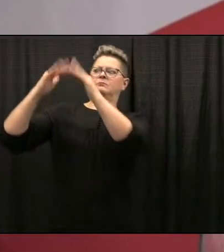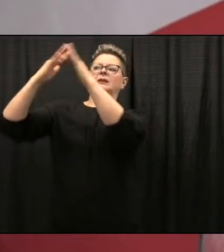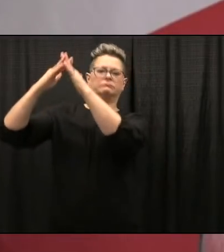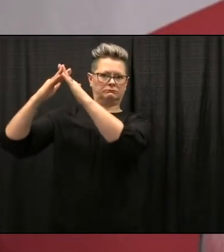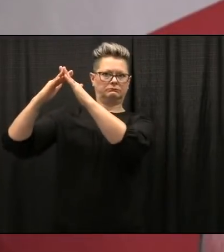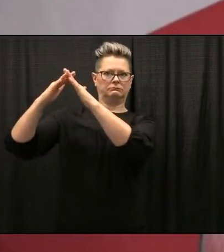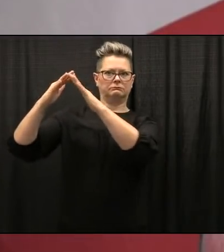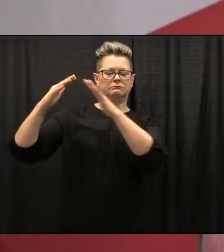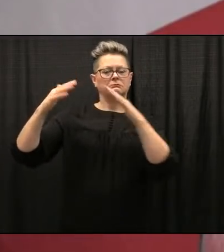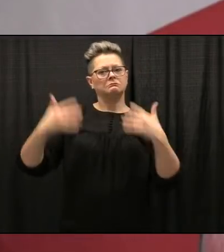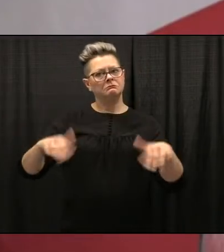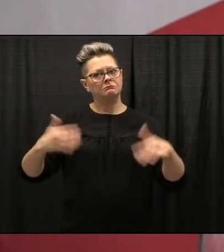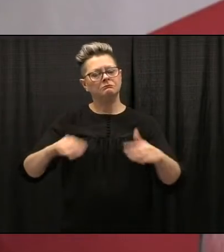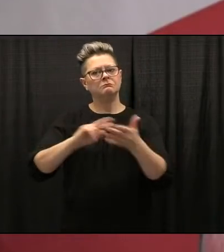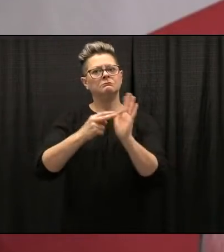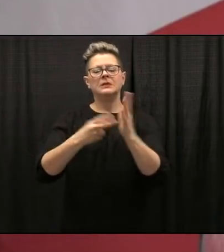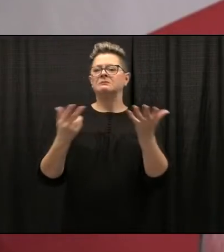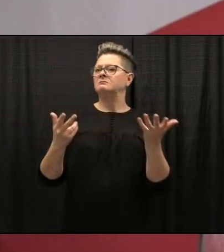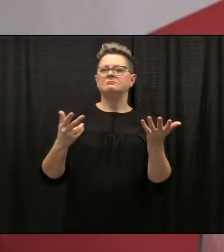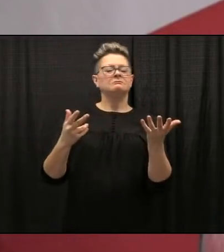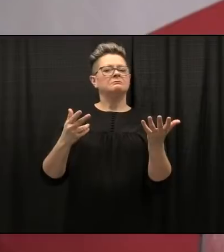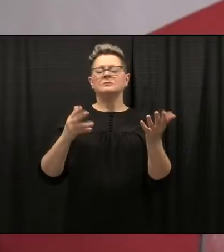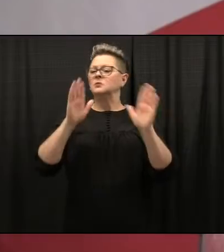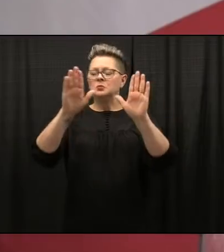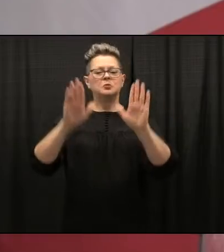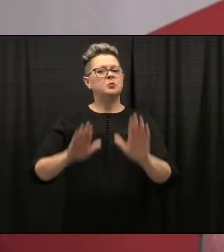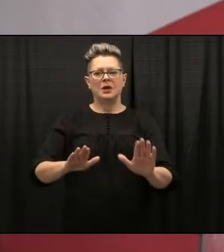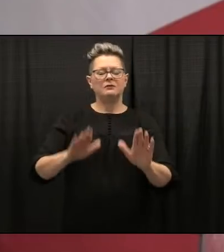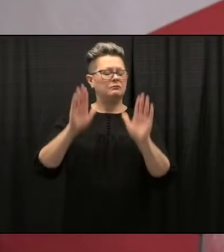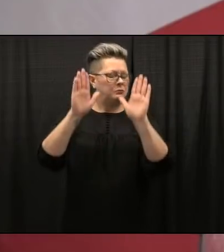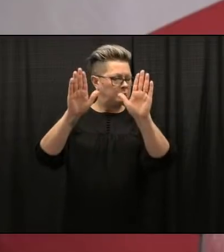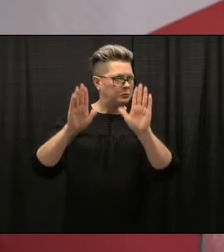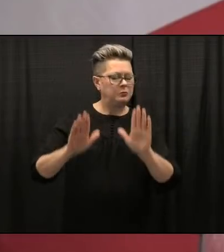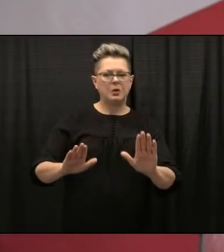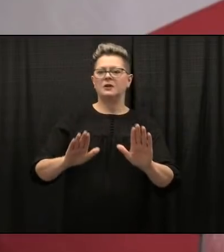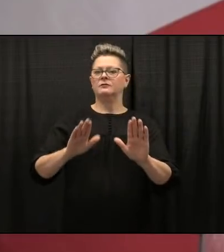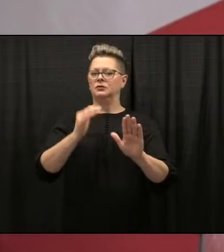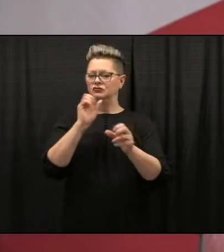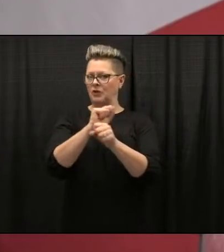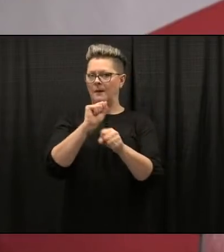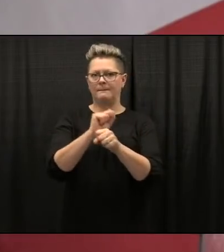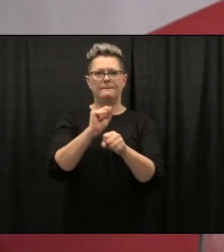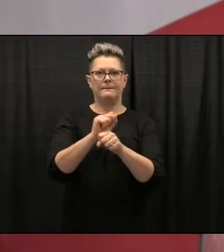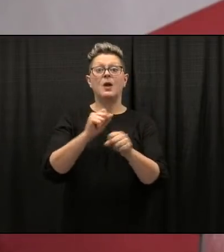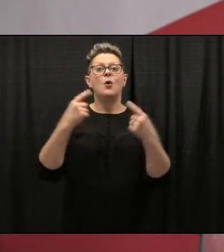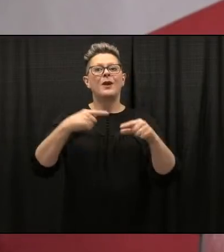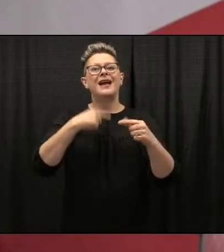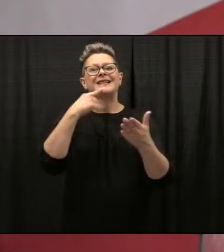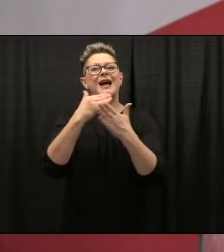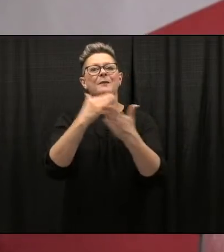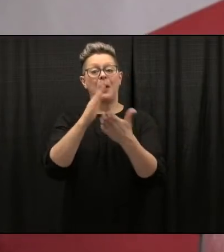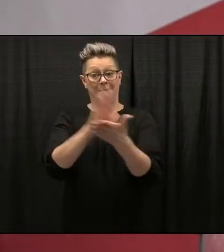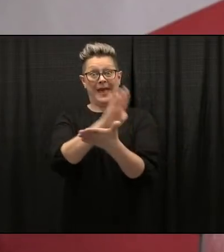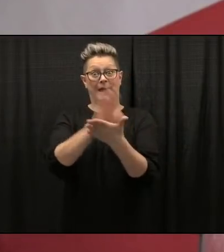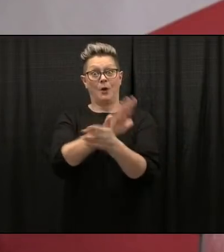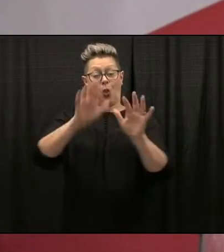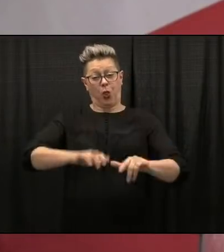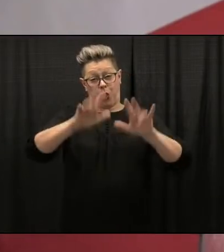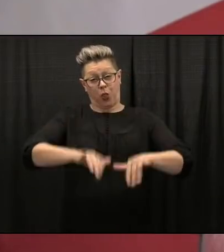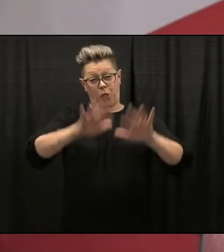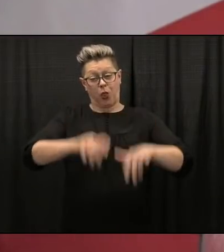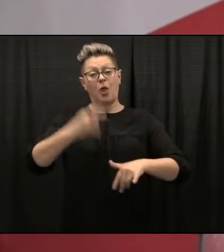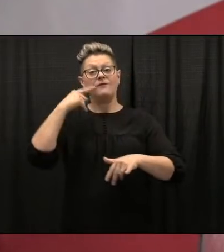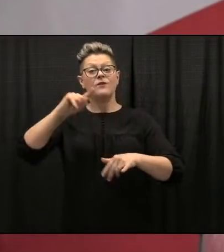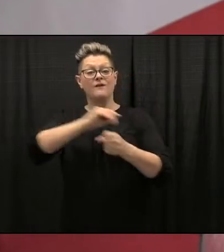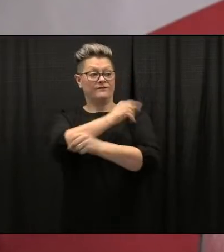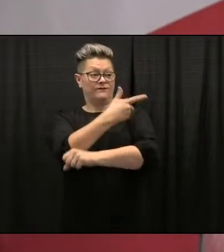an IT-less environment. And in my earlier remarks, when I talked about a backlog of paper to enter for the vaccine